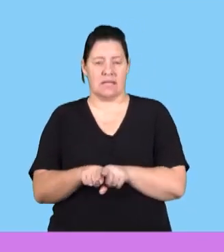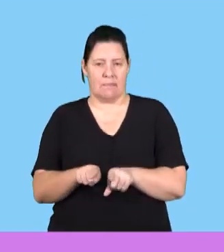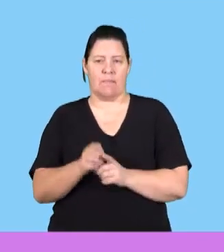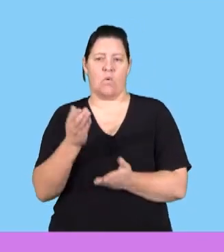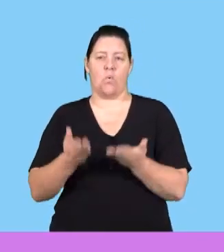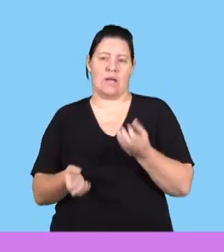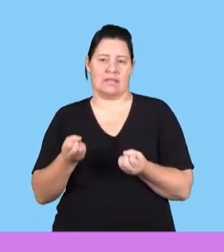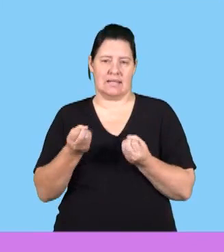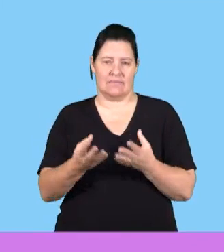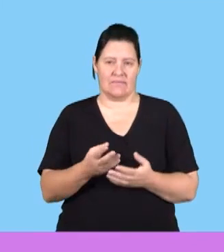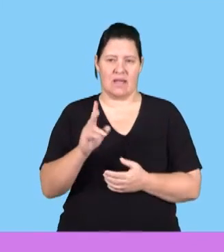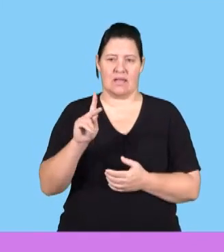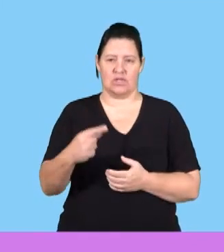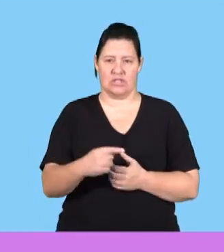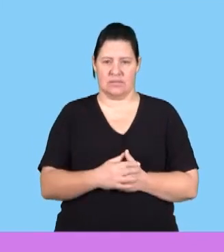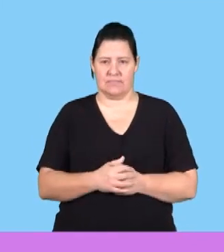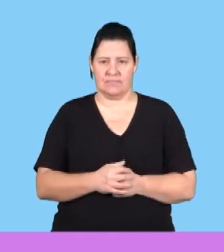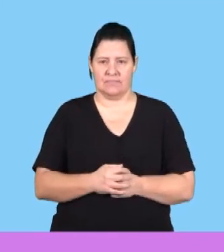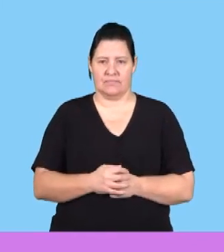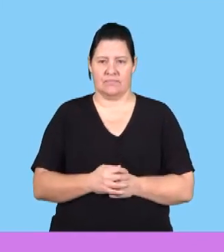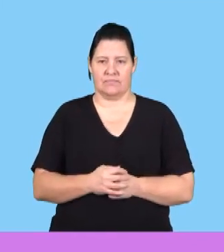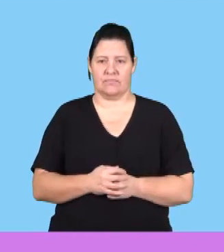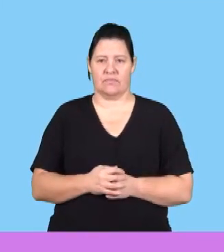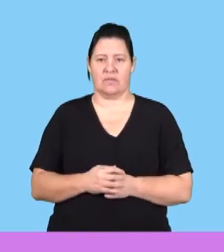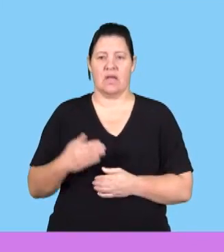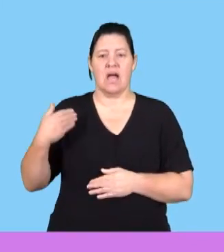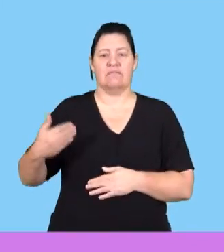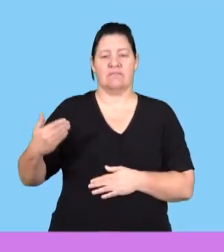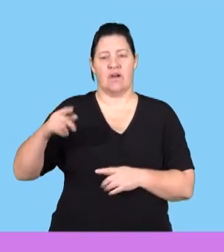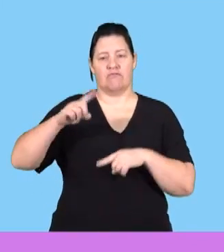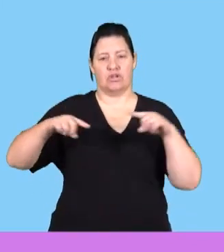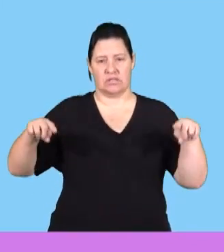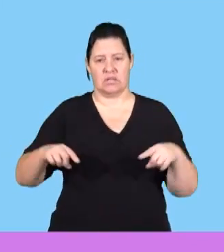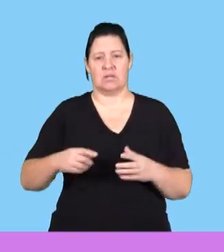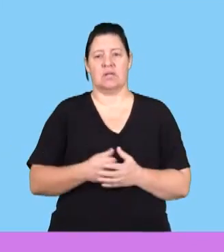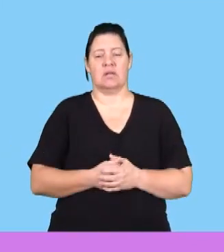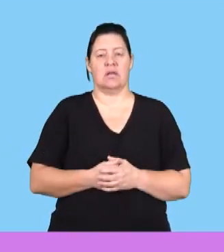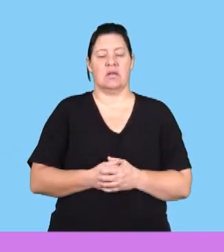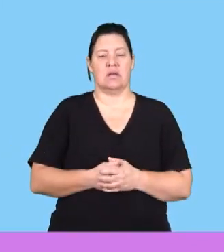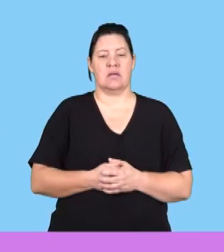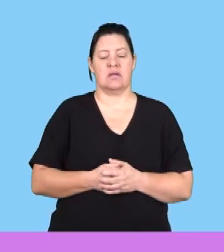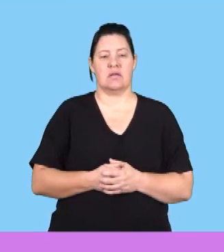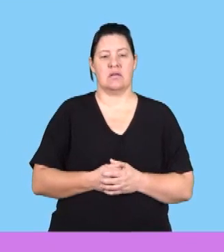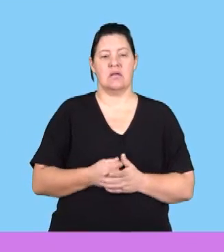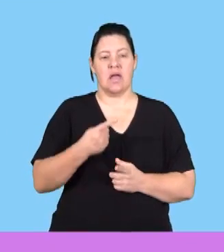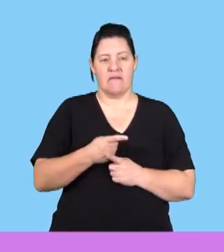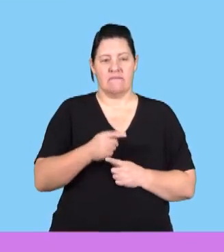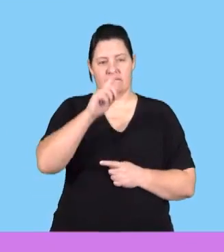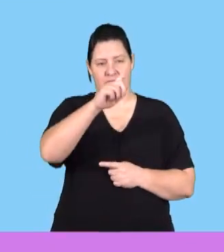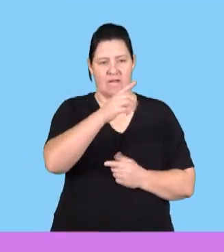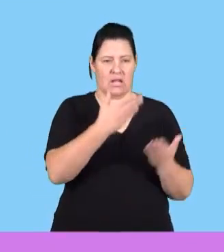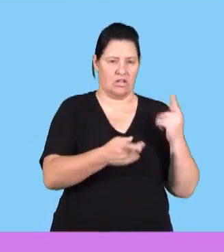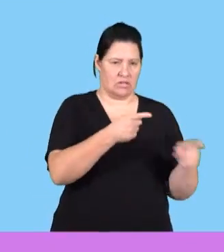the weight given in kilograms. Right now, looking at our frequency table, there's our weight categories, then the